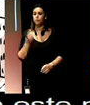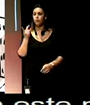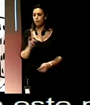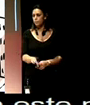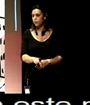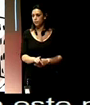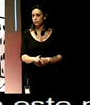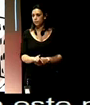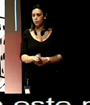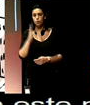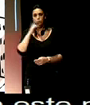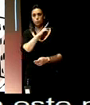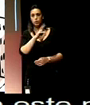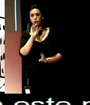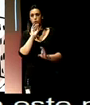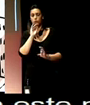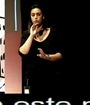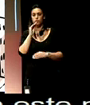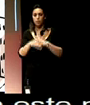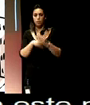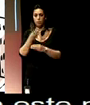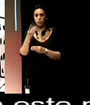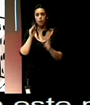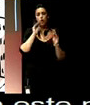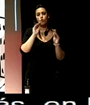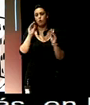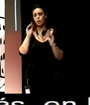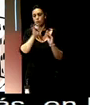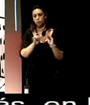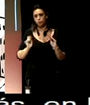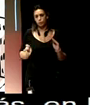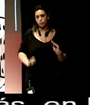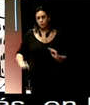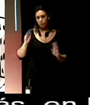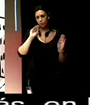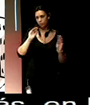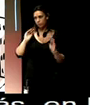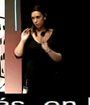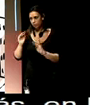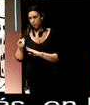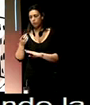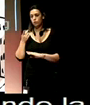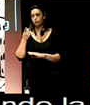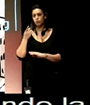Moreover, we are carrying out training activities